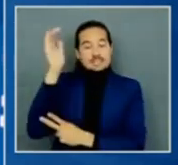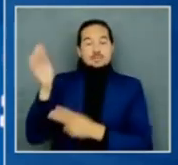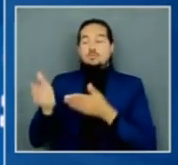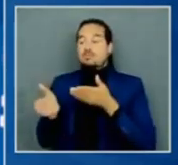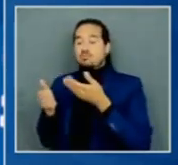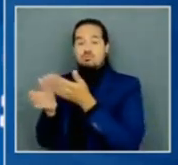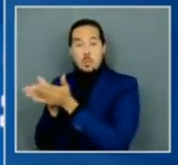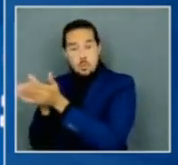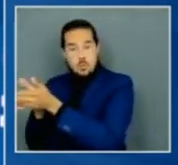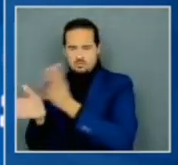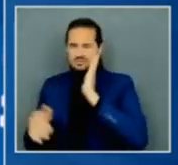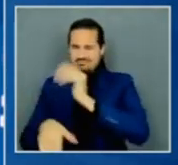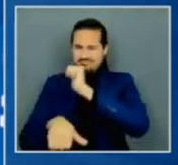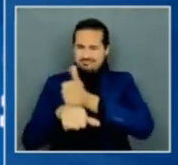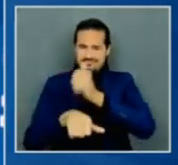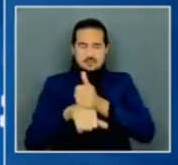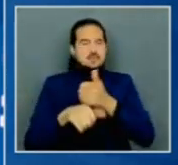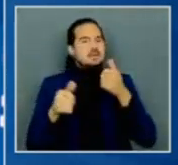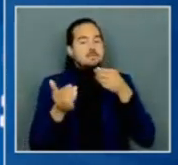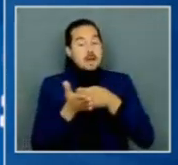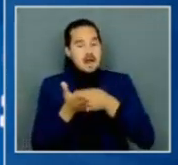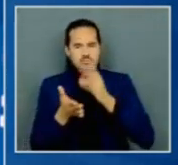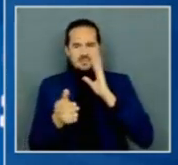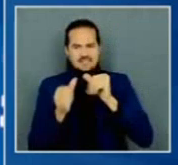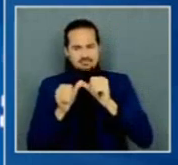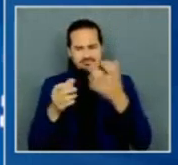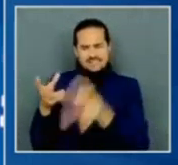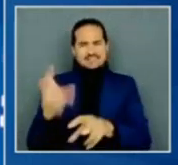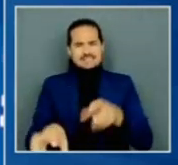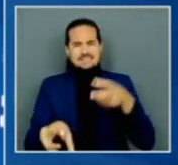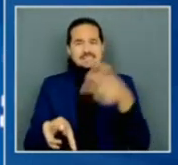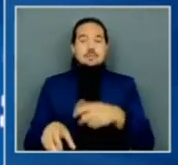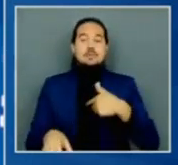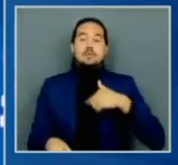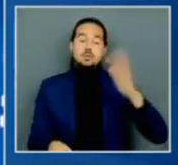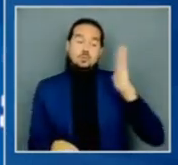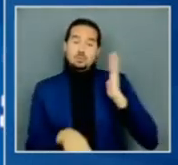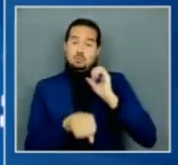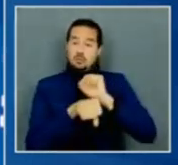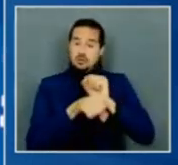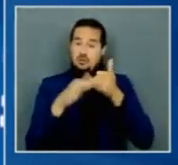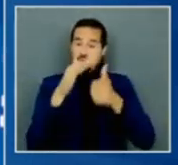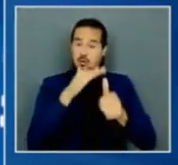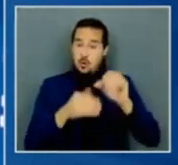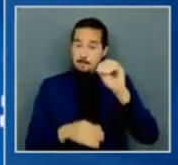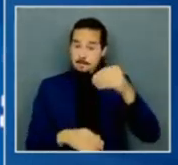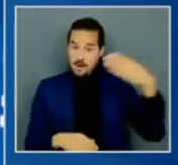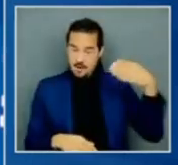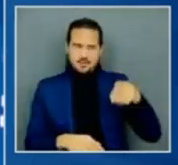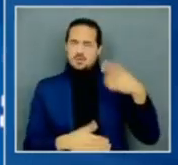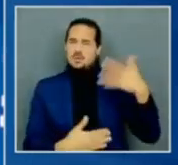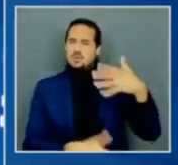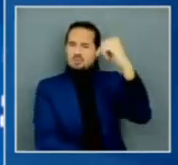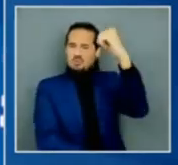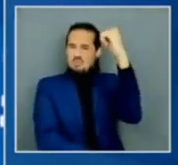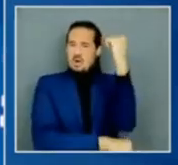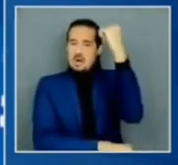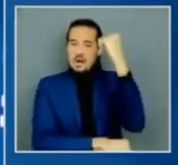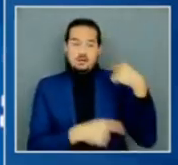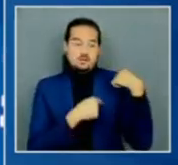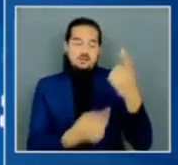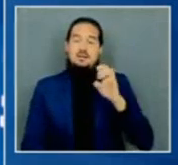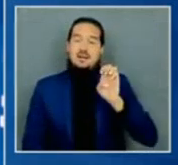most critical investments. We invested more in infrastructure than any time since President Eisenhower in the interstate highway projects.